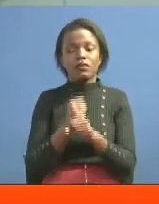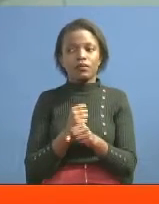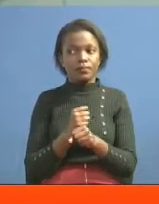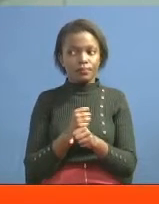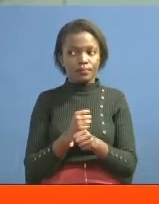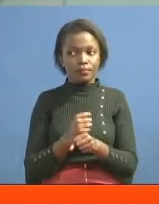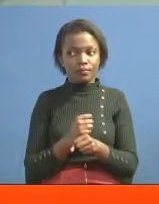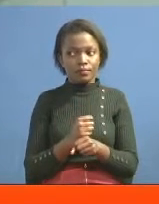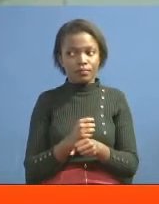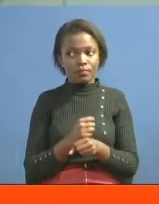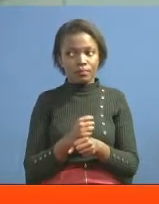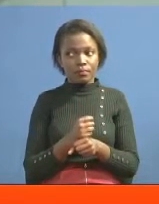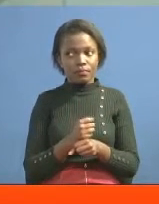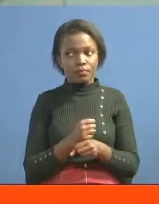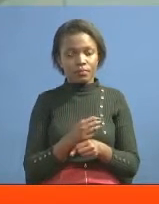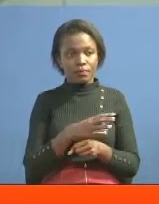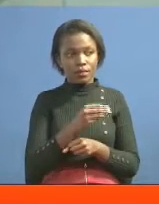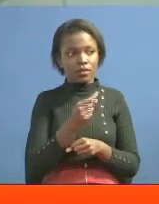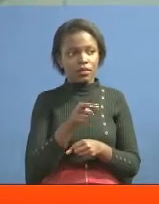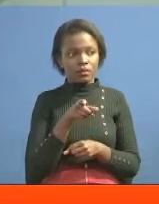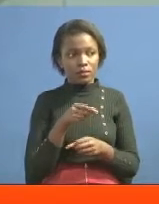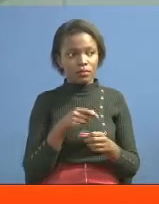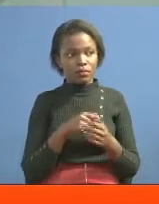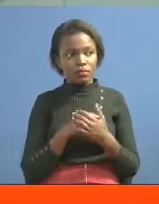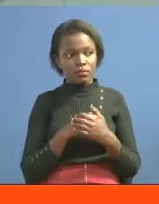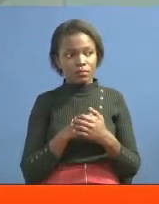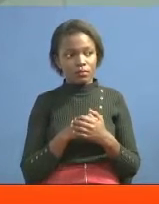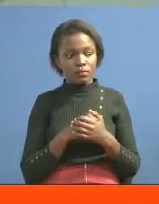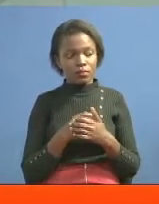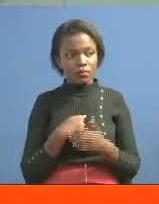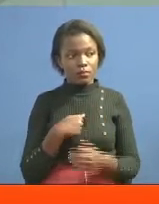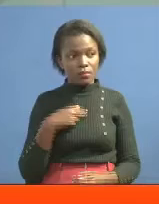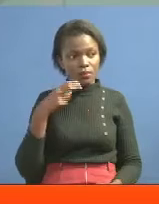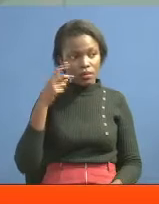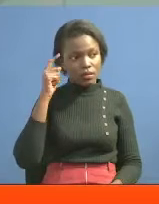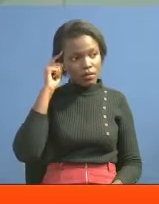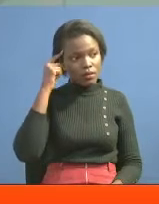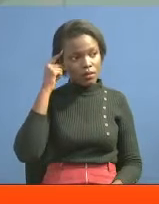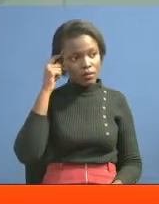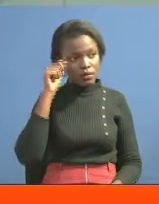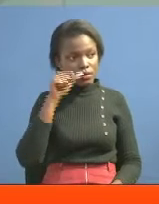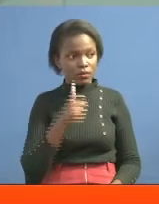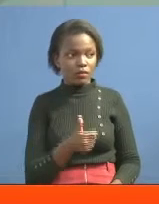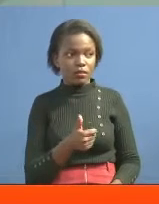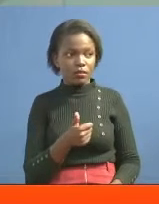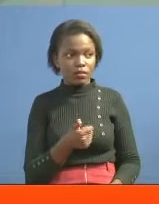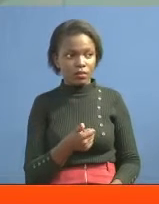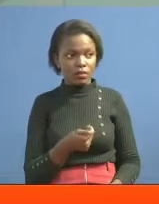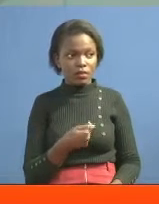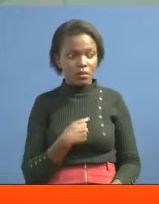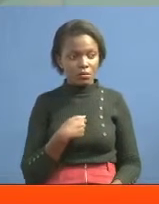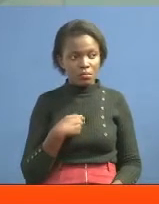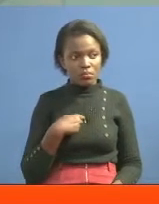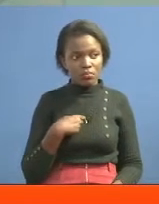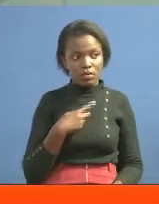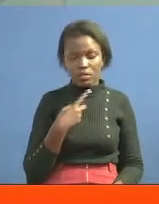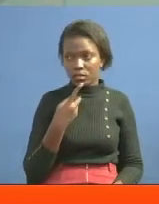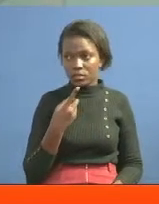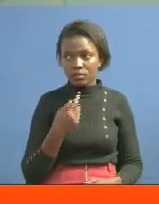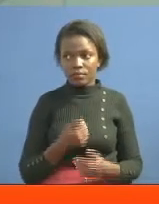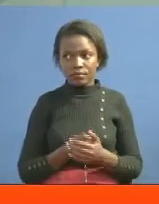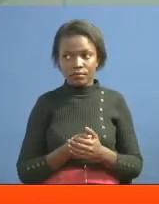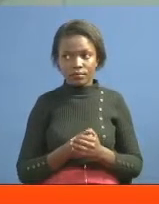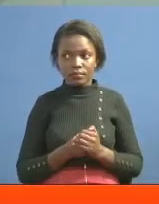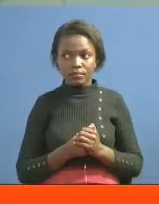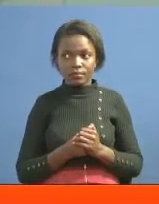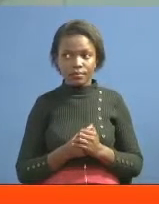to channel some of these monies. I think the other thing I would say is that, or maybe even commend